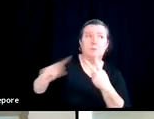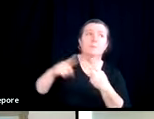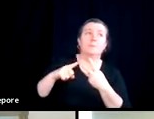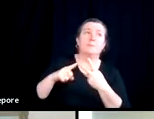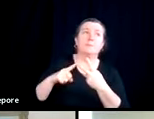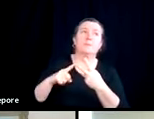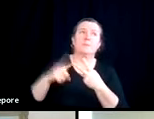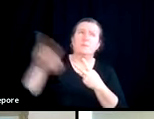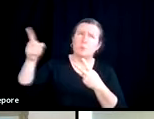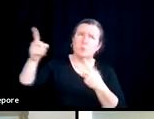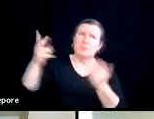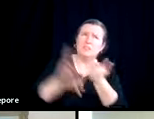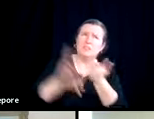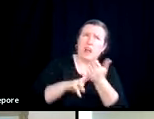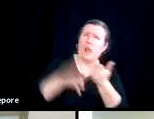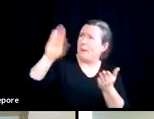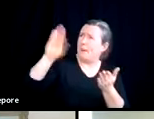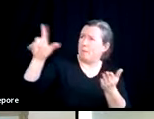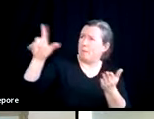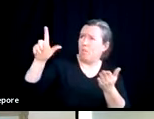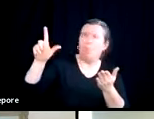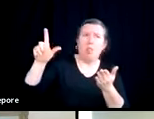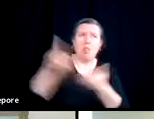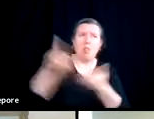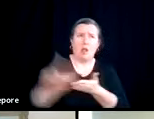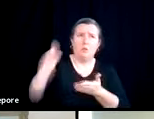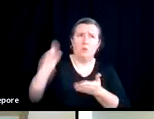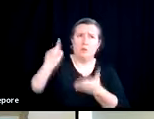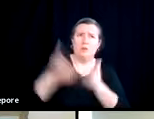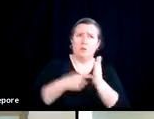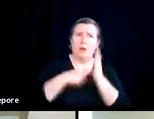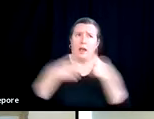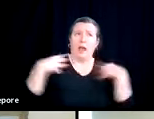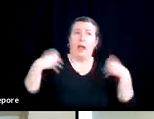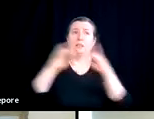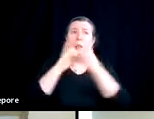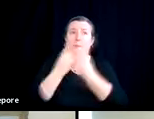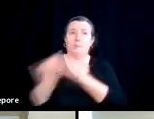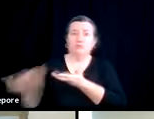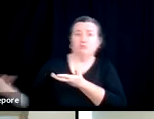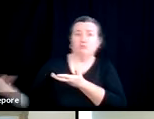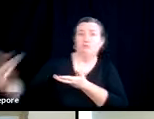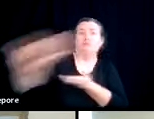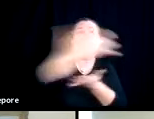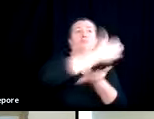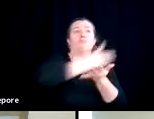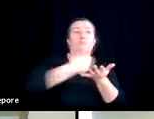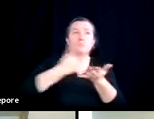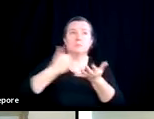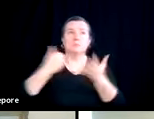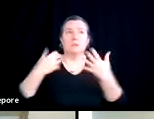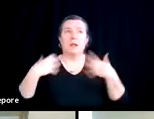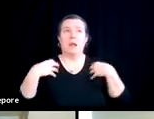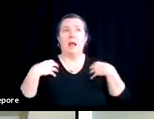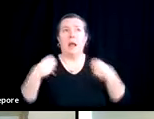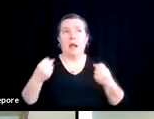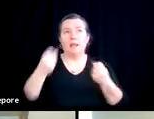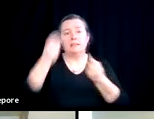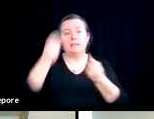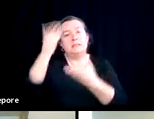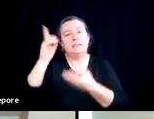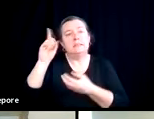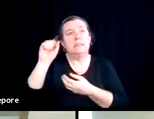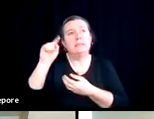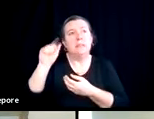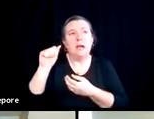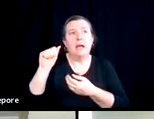last week that requires the health department to collect COVID data on healthcare workers, but that was drastically altered after lobbyists, most